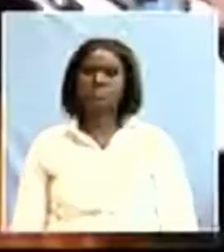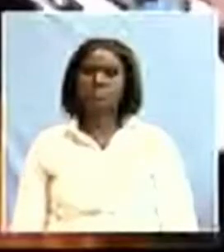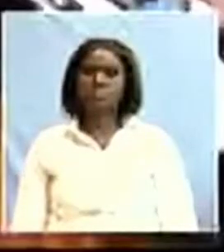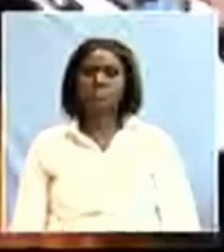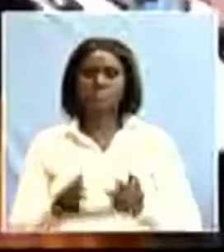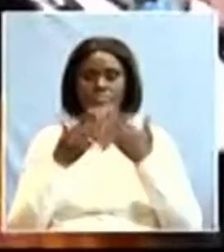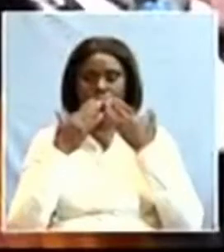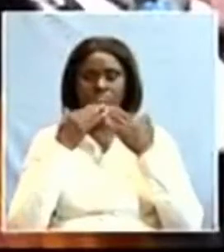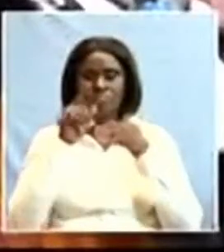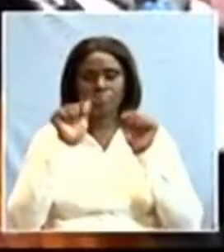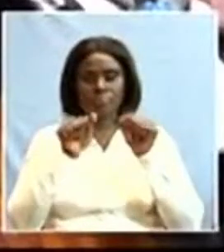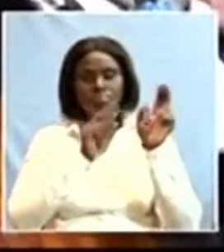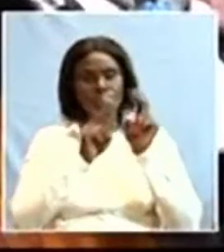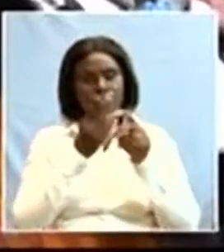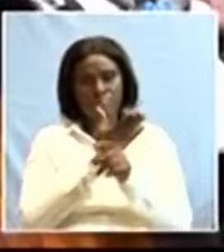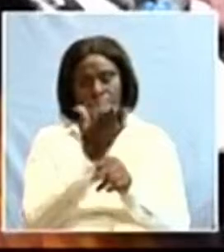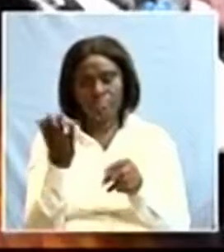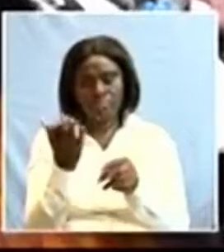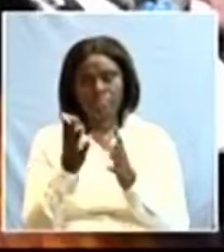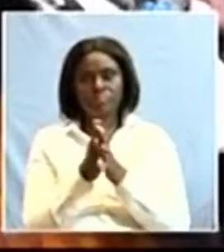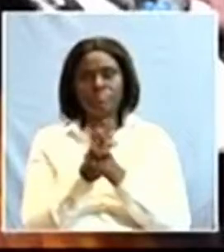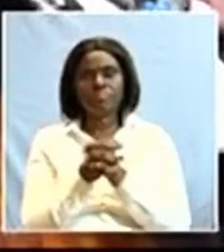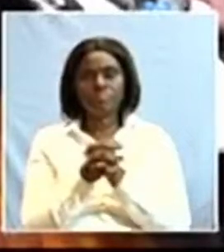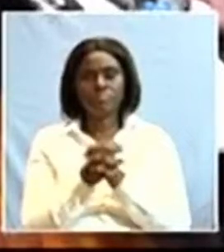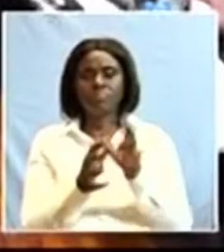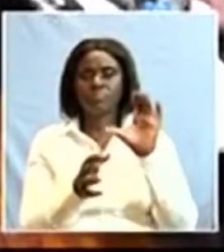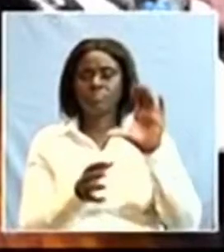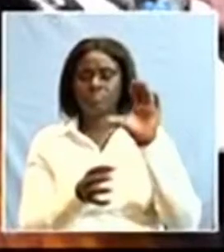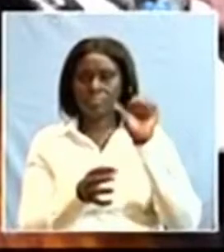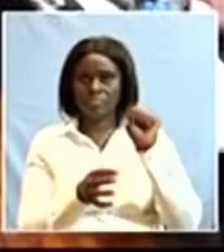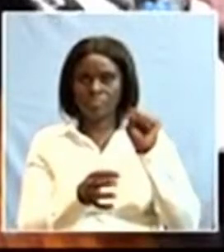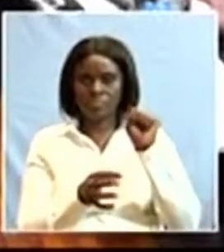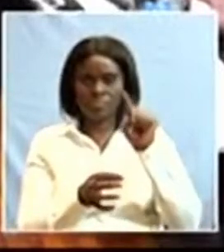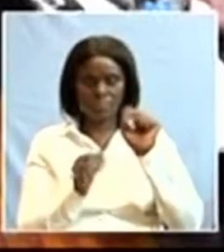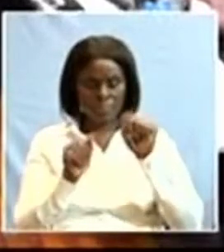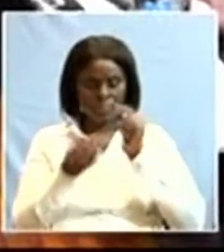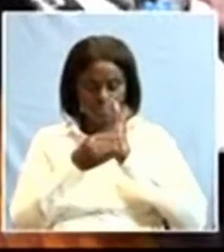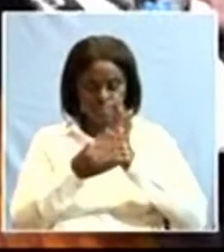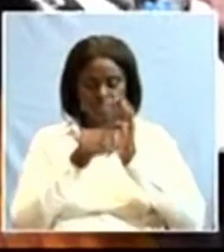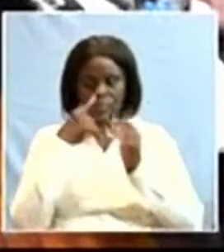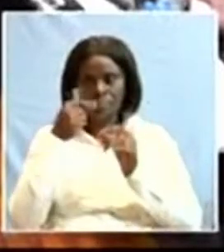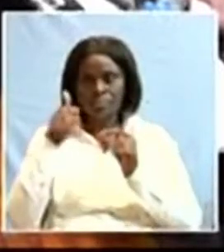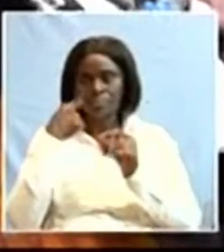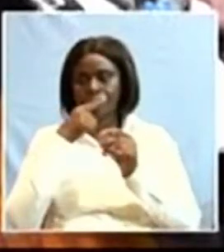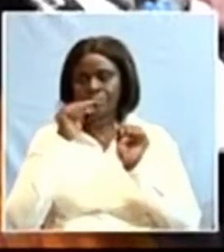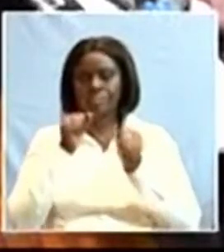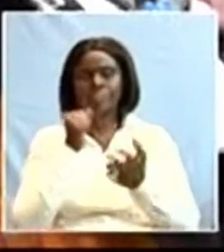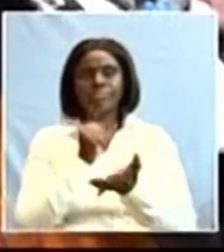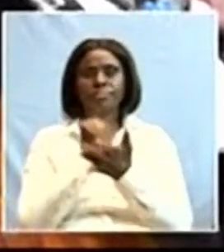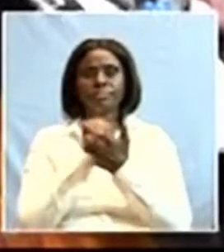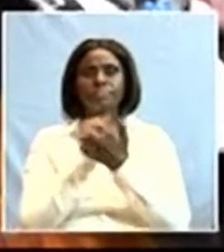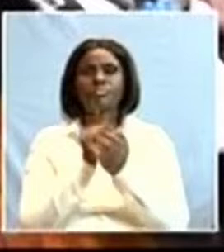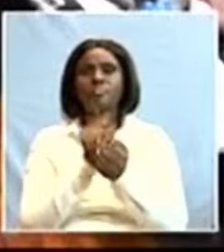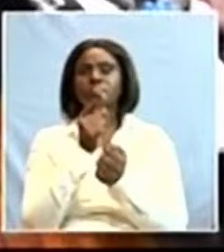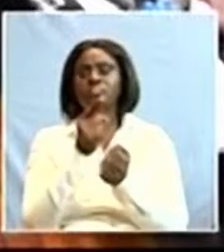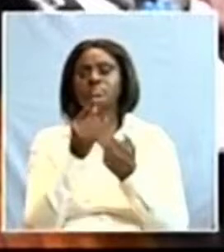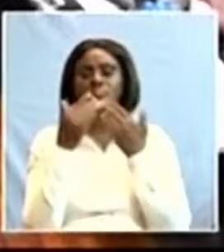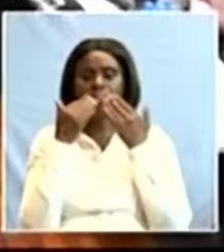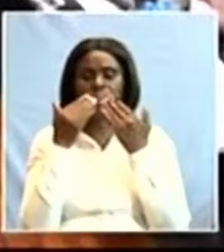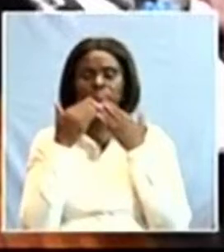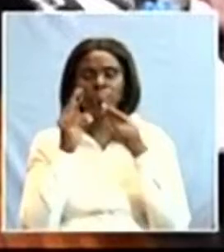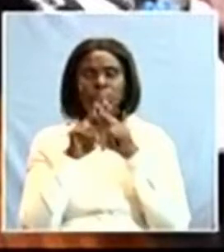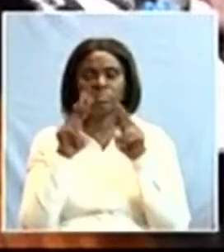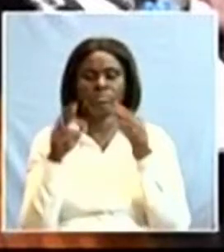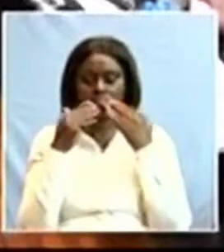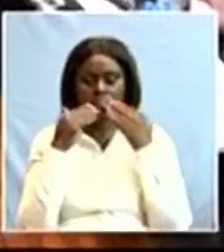Thank you. You can respond to those. CS, you can guide whoever you can help you. Thank you, Chair. I